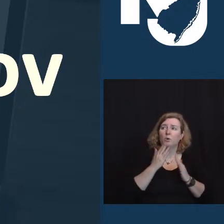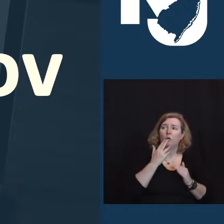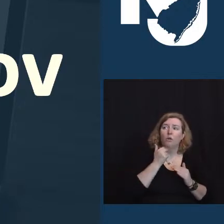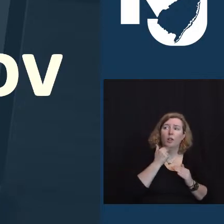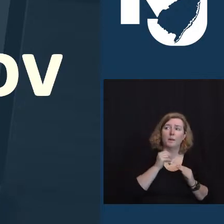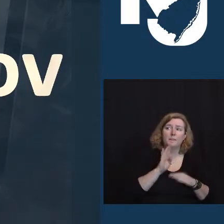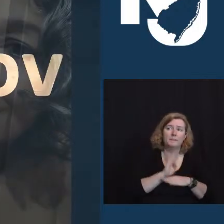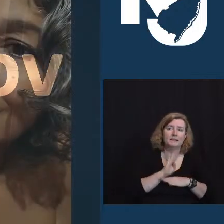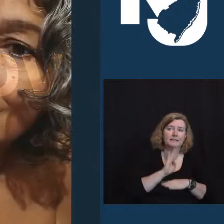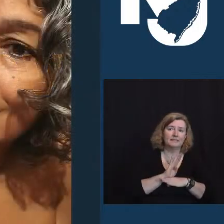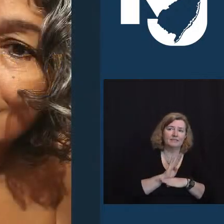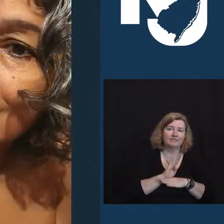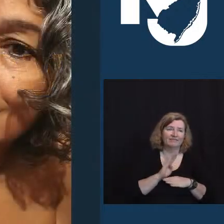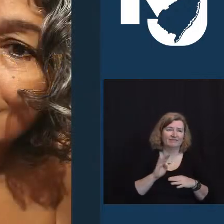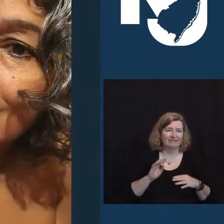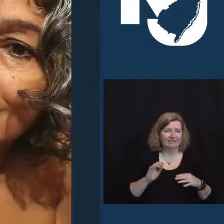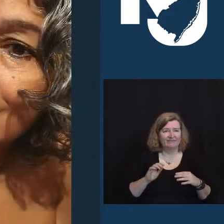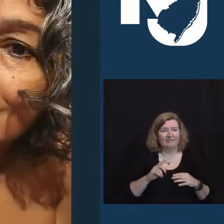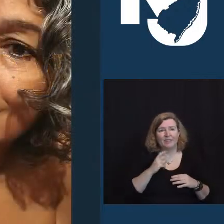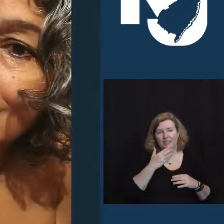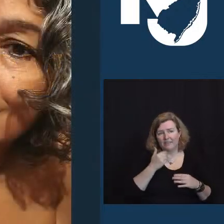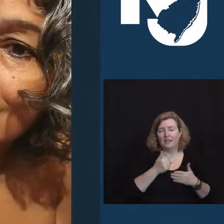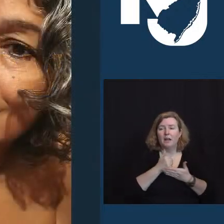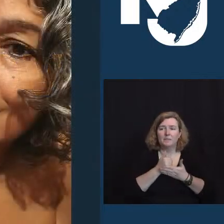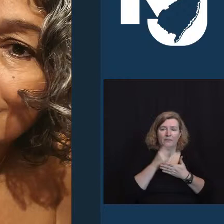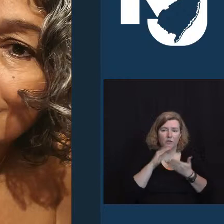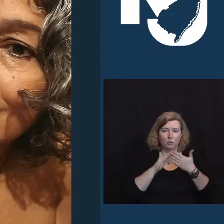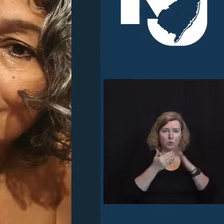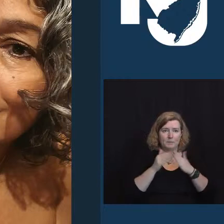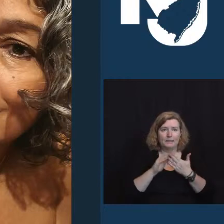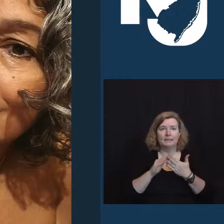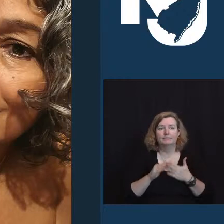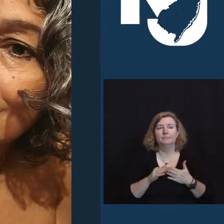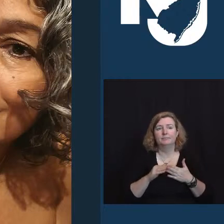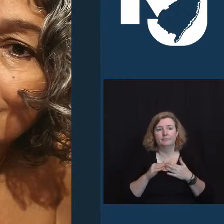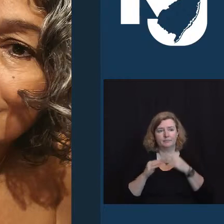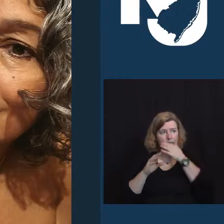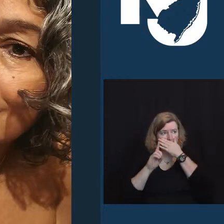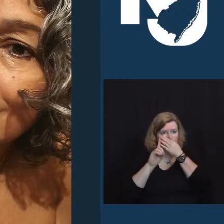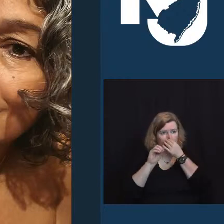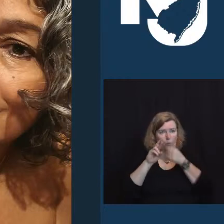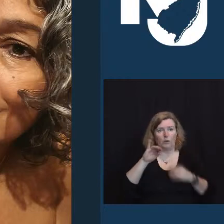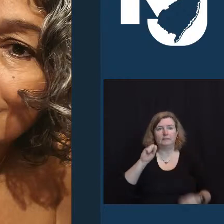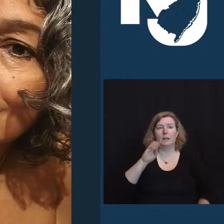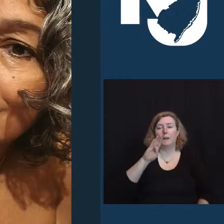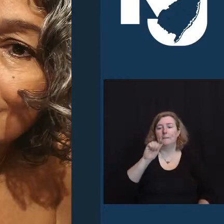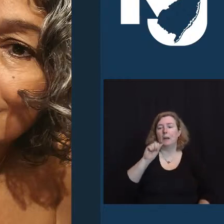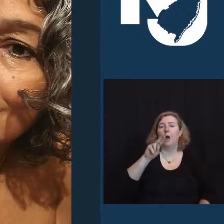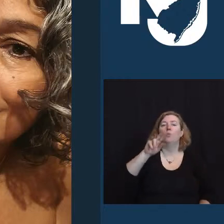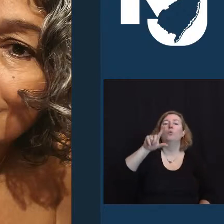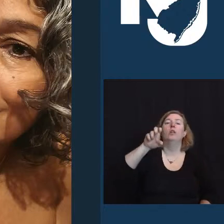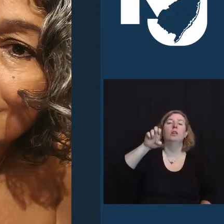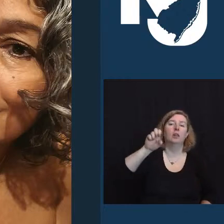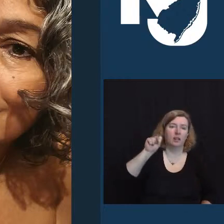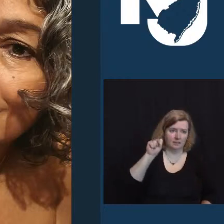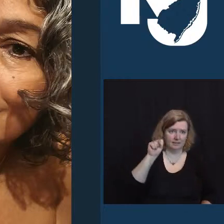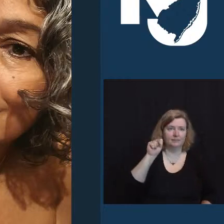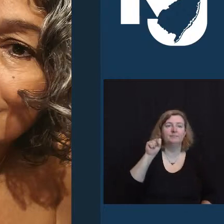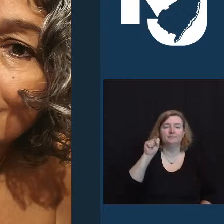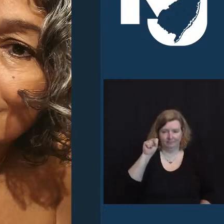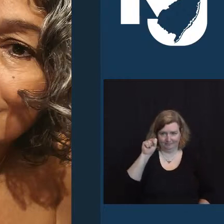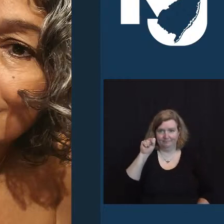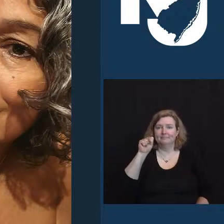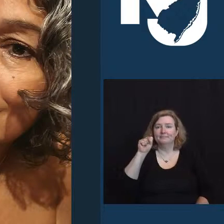their community. This is Doris Baulas, who owns and operates DeVasquez Tax